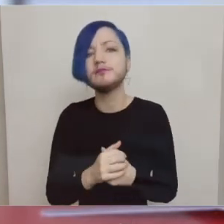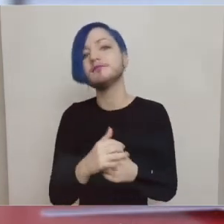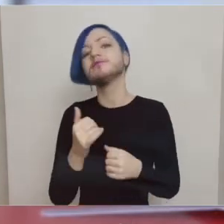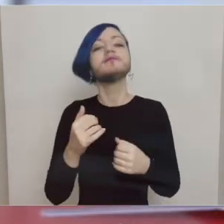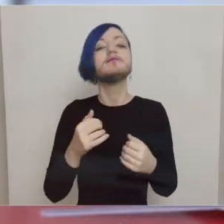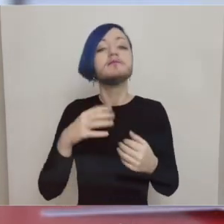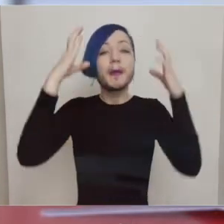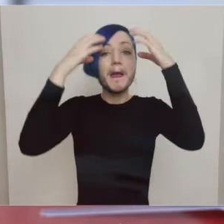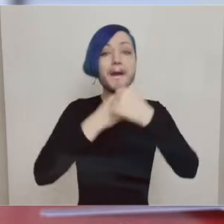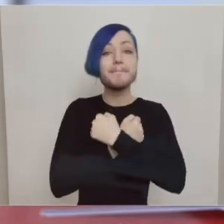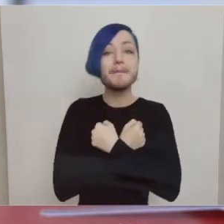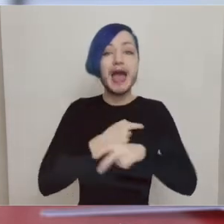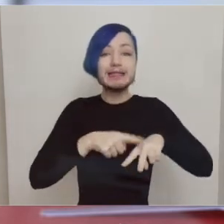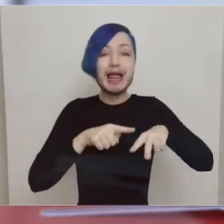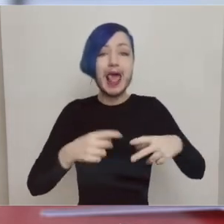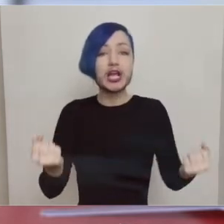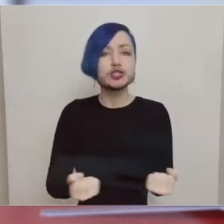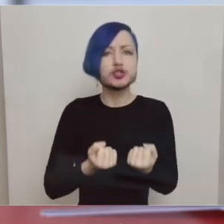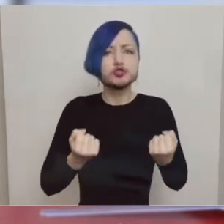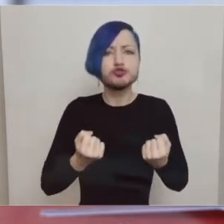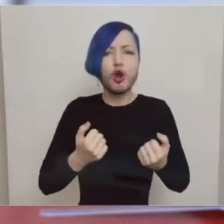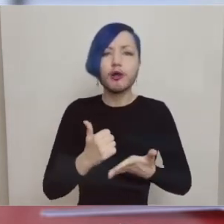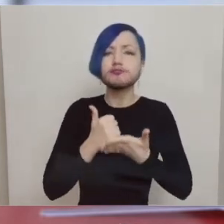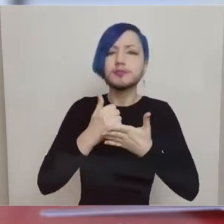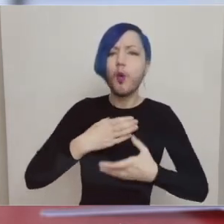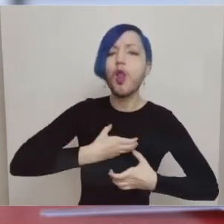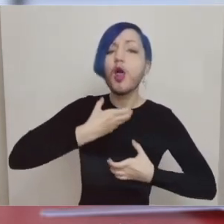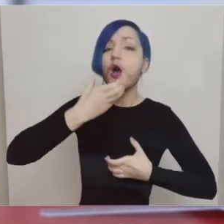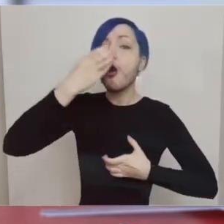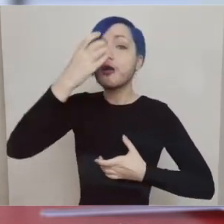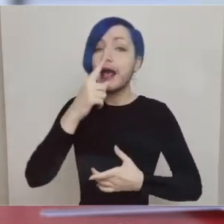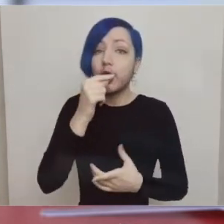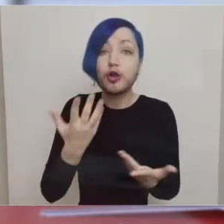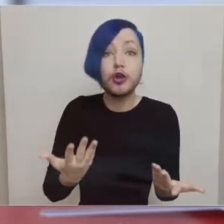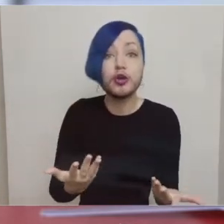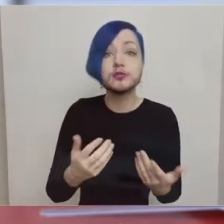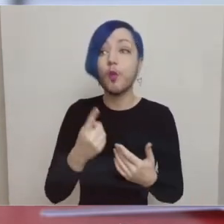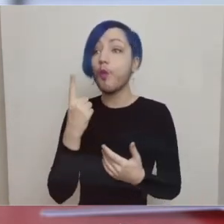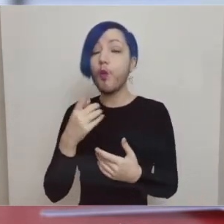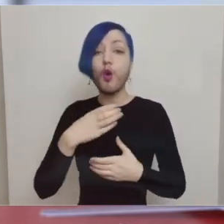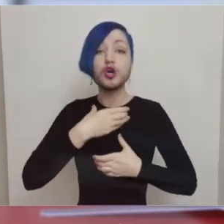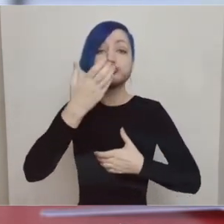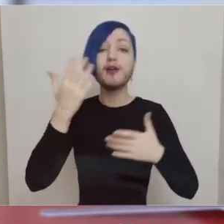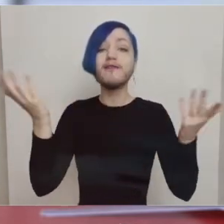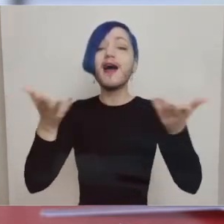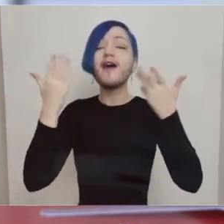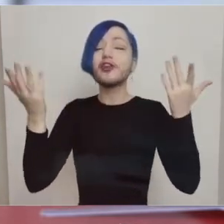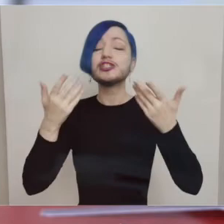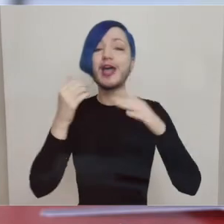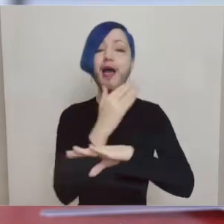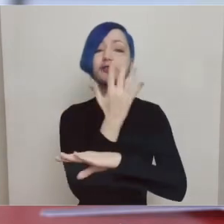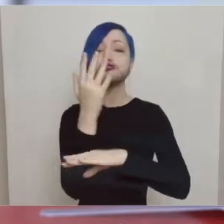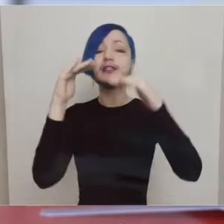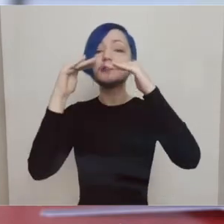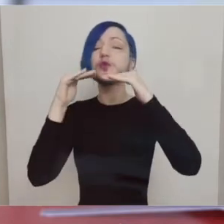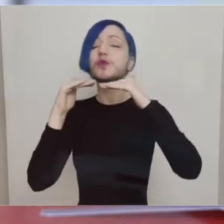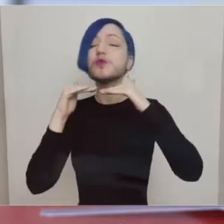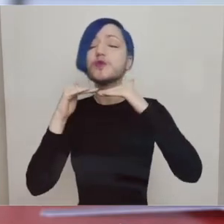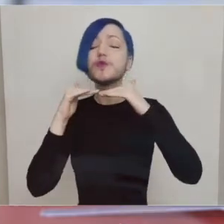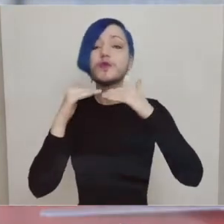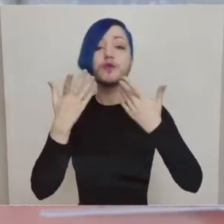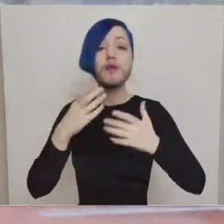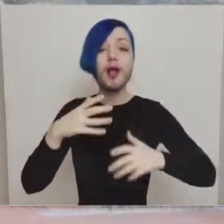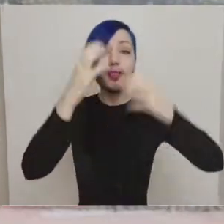giraffe? Perhaps the giraffe enjoys cleaner air up in the treetops, and the bear, with a longer neck, enjoys seeing much